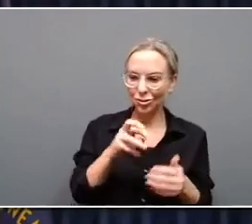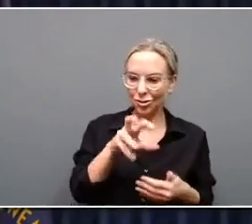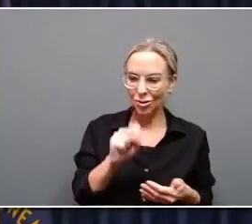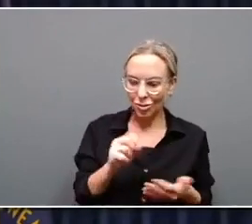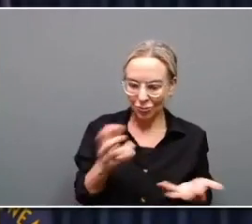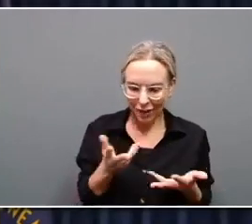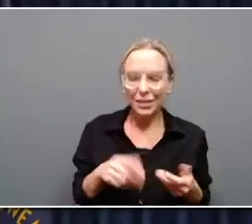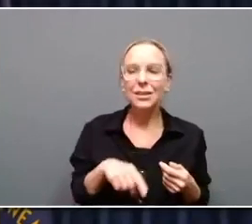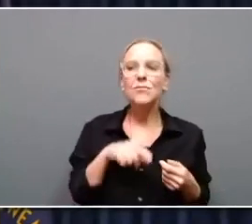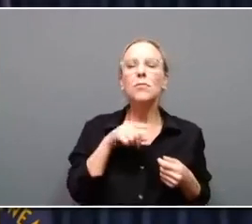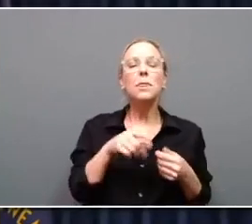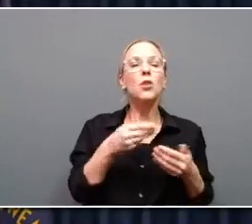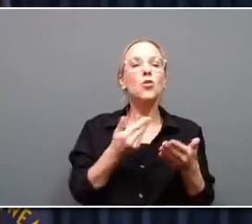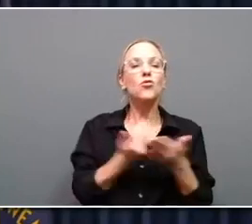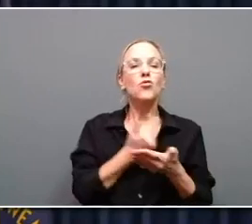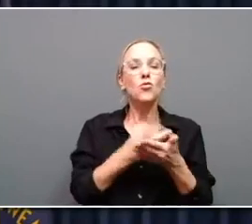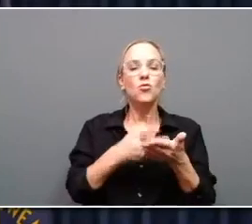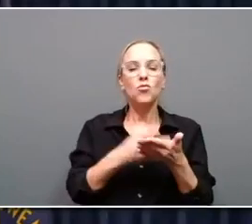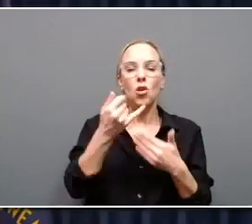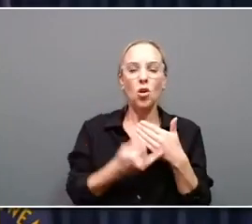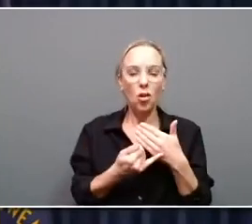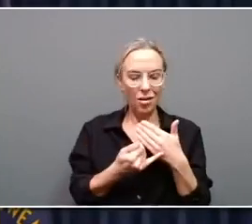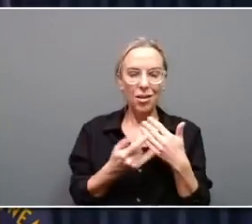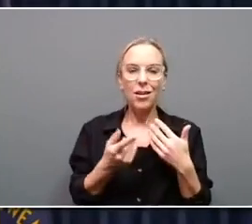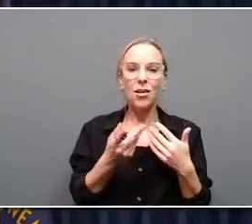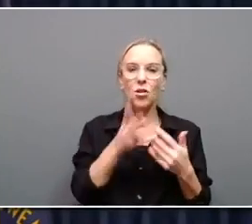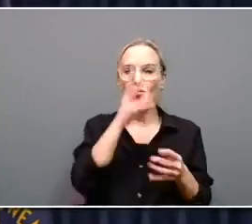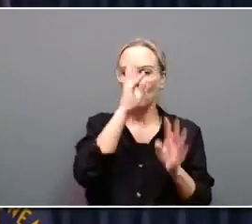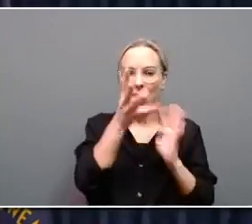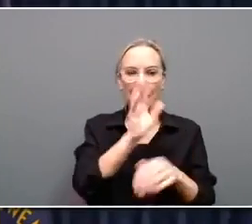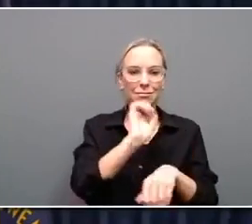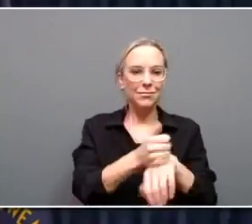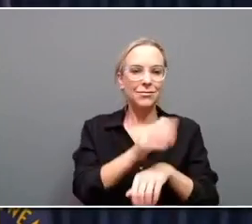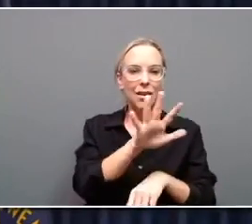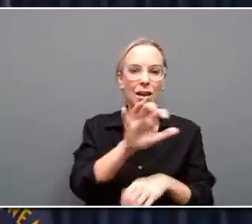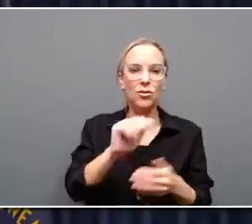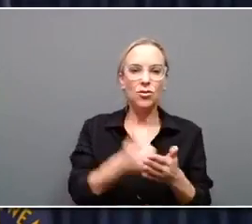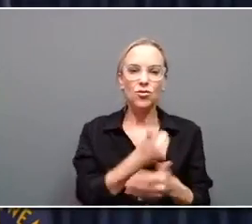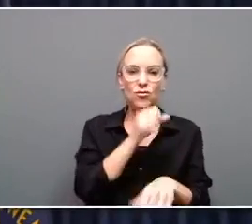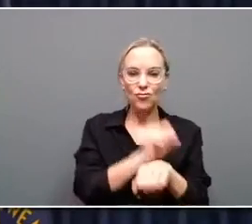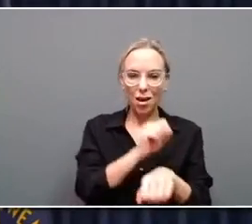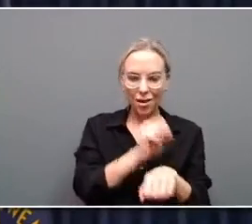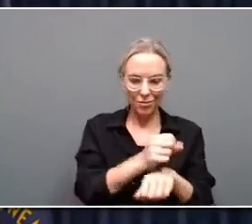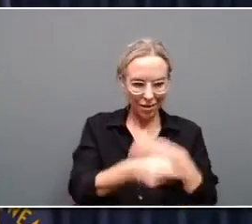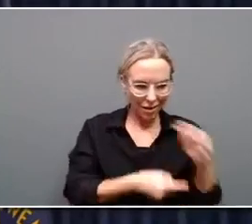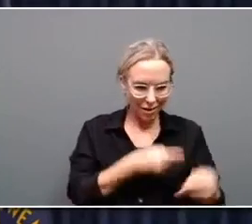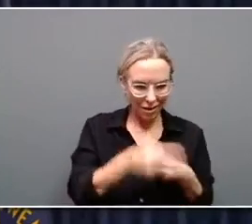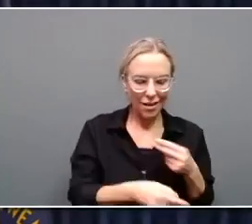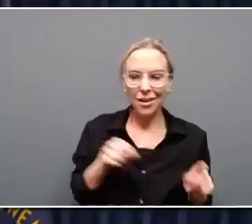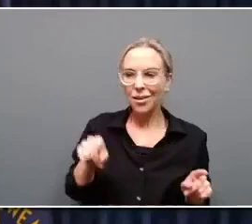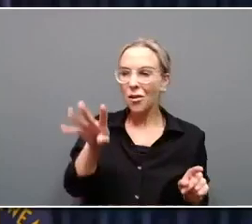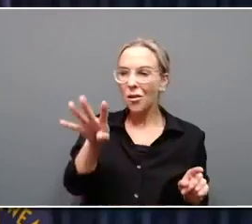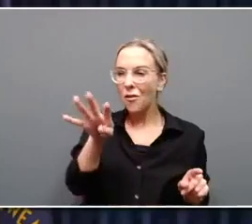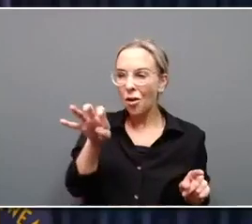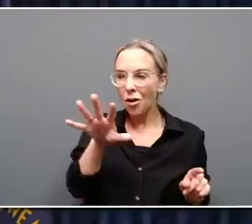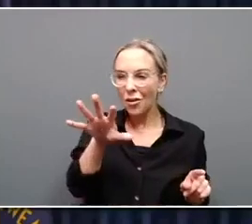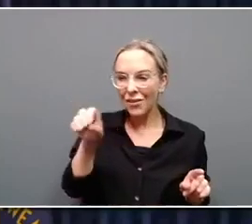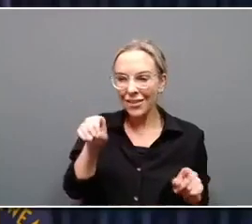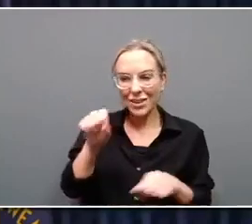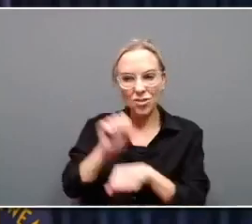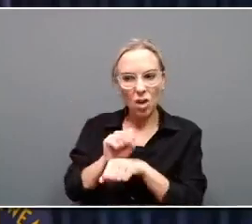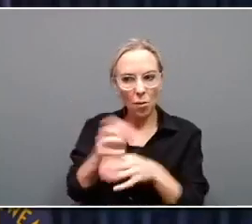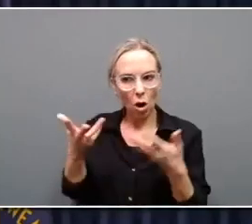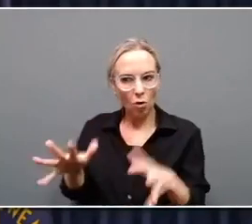that's creating over 500 new jobs in Bullitt County. Actually, 450 plus are already filled.